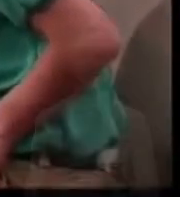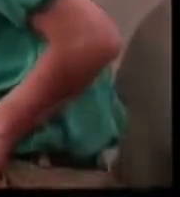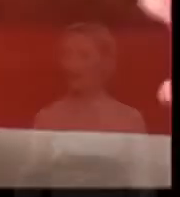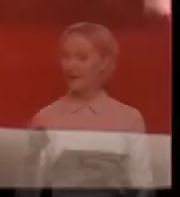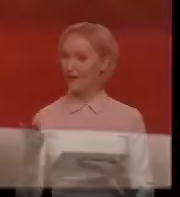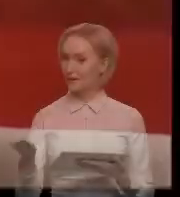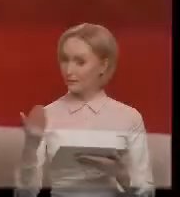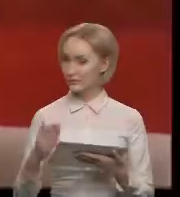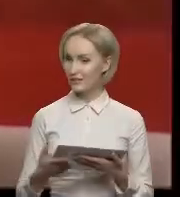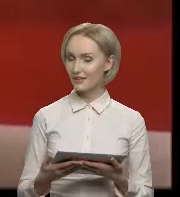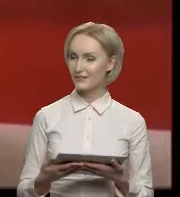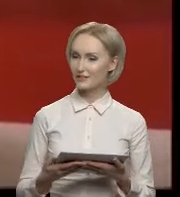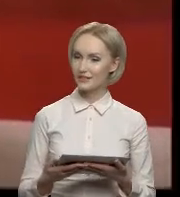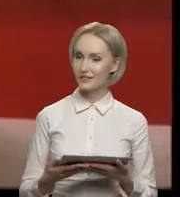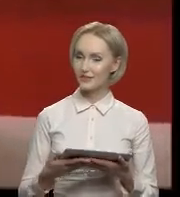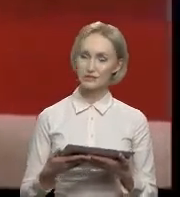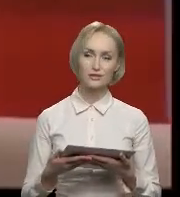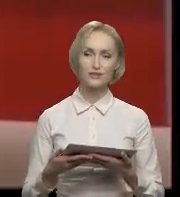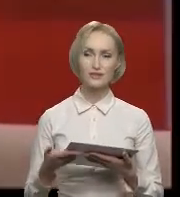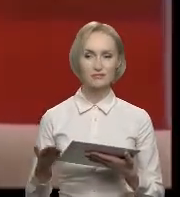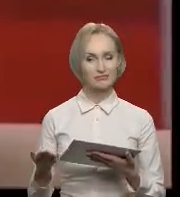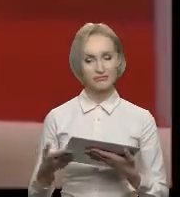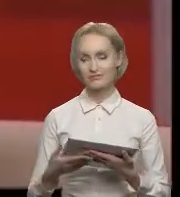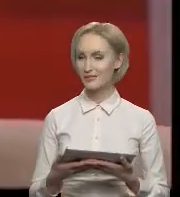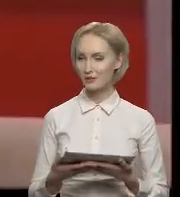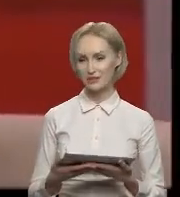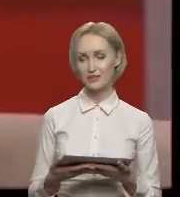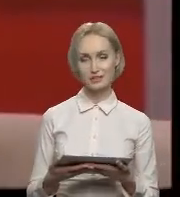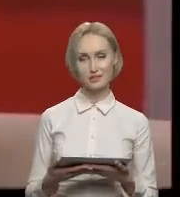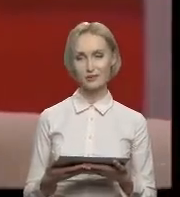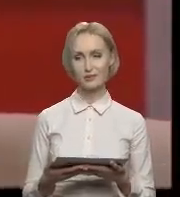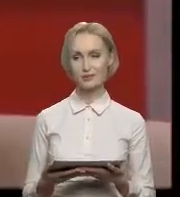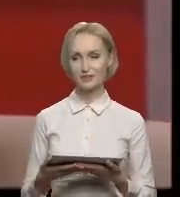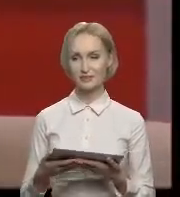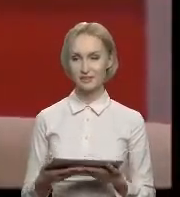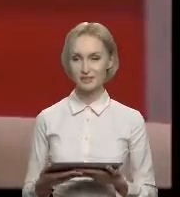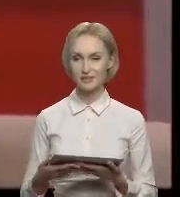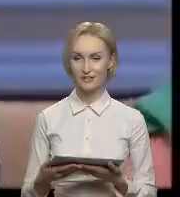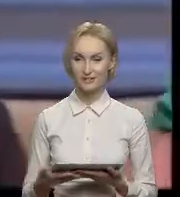relationships anyway? The same way you worried about my.